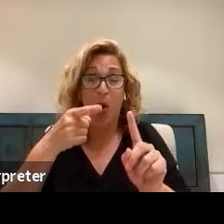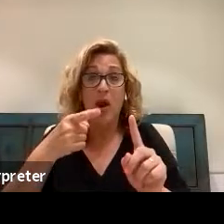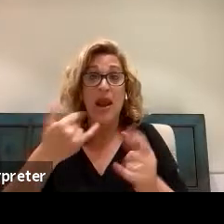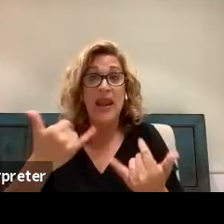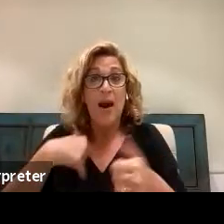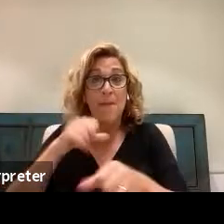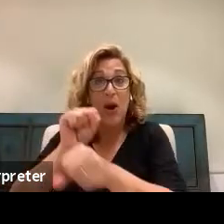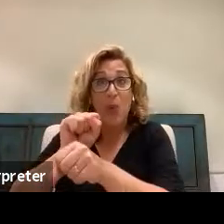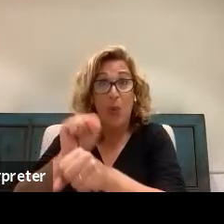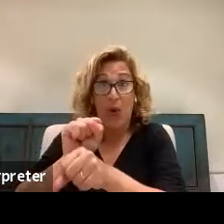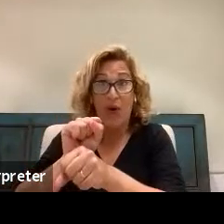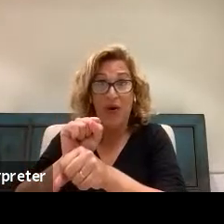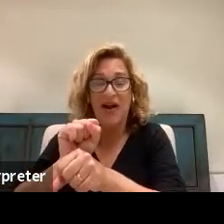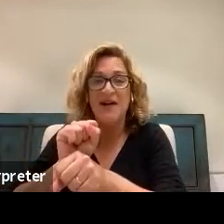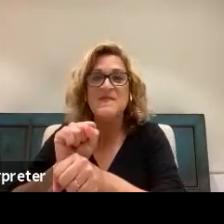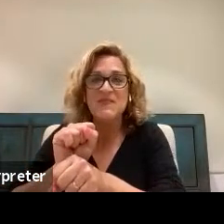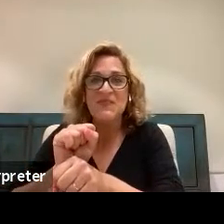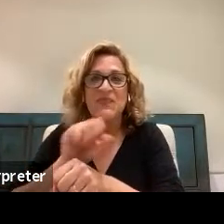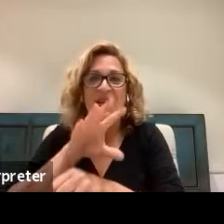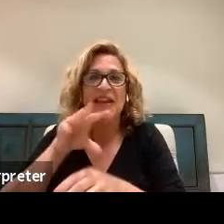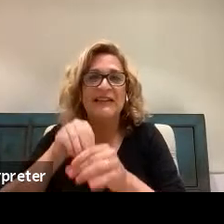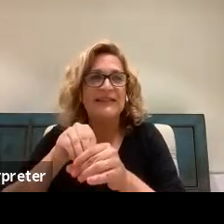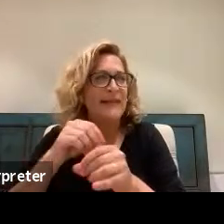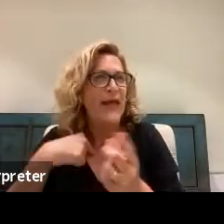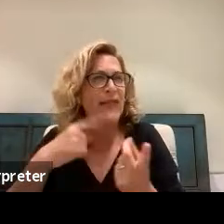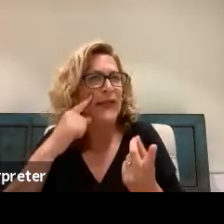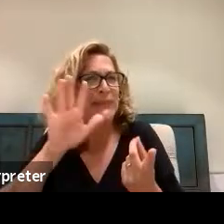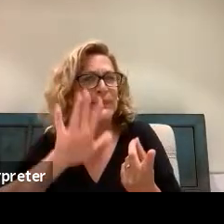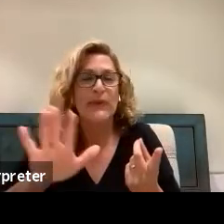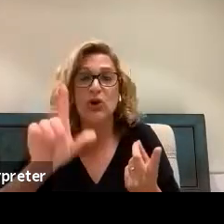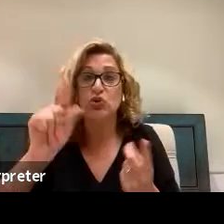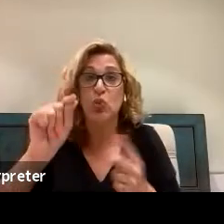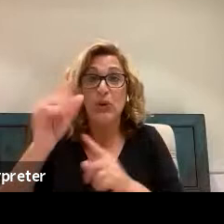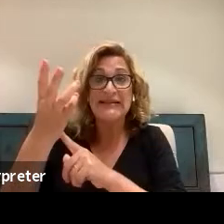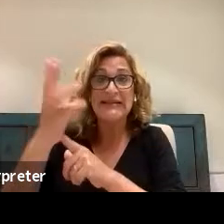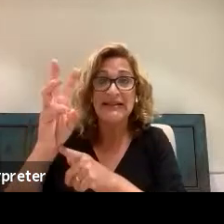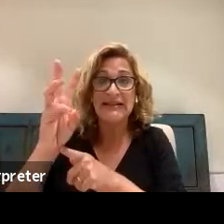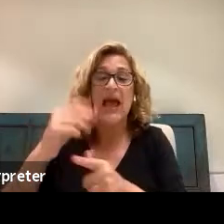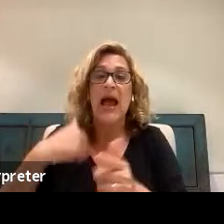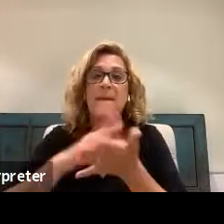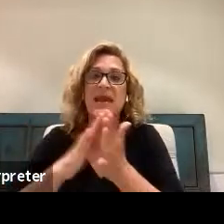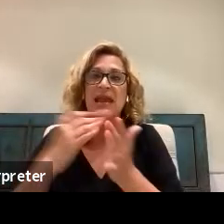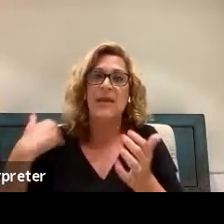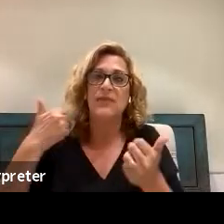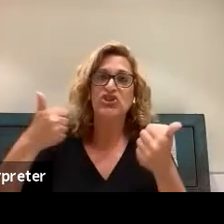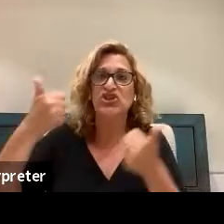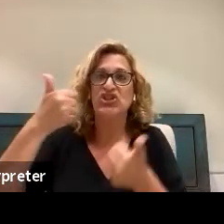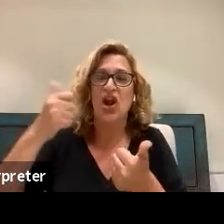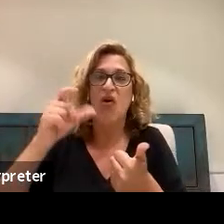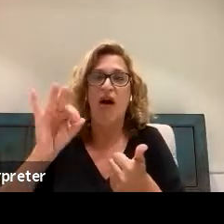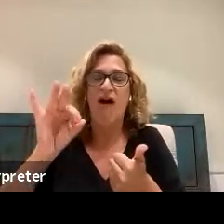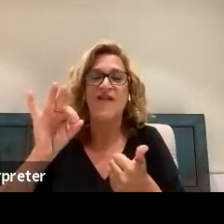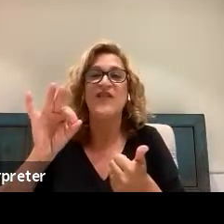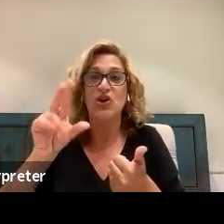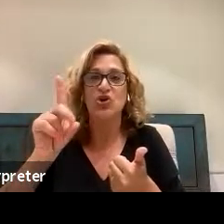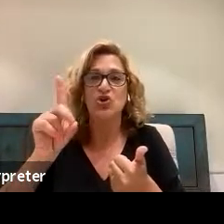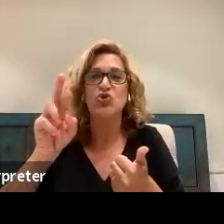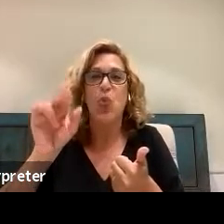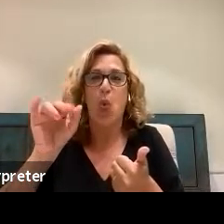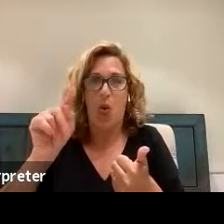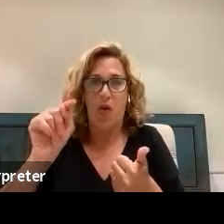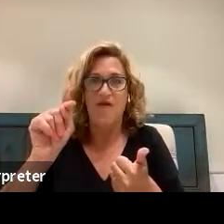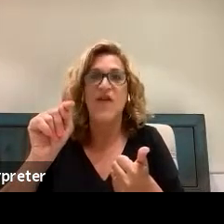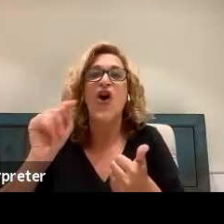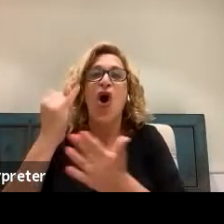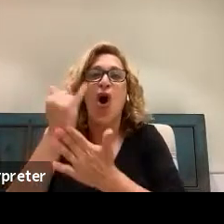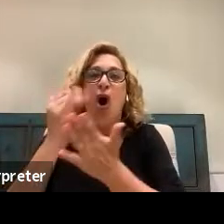career, I think it was 2016, I became the chair of the Dwarf Artist Coalition, which is a committee within